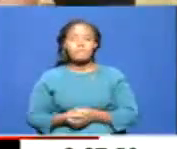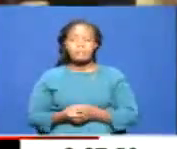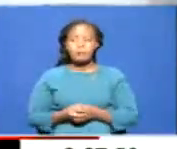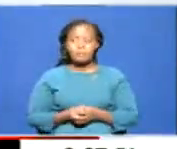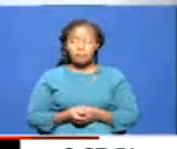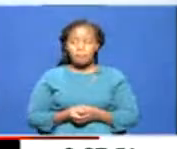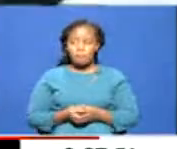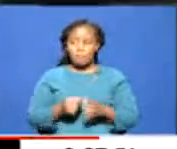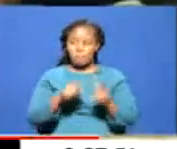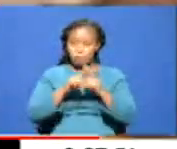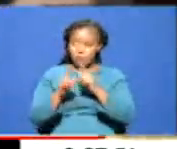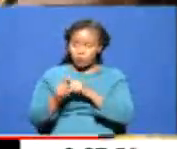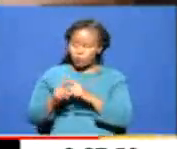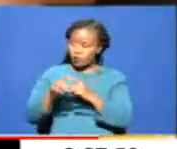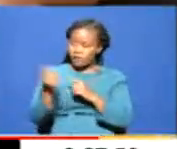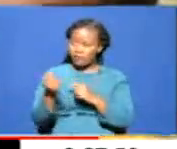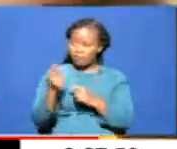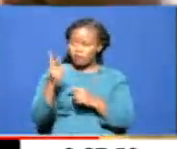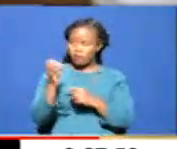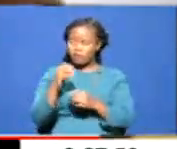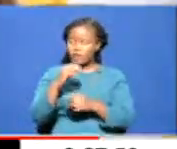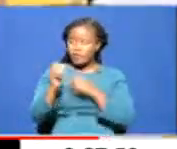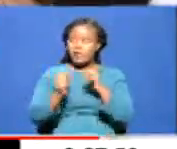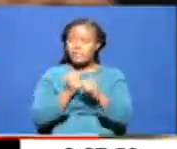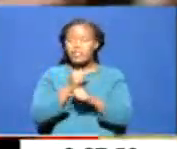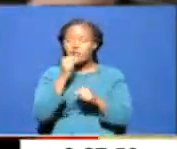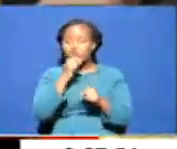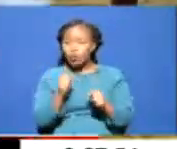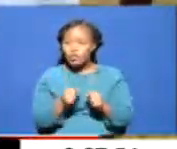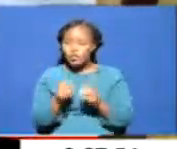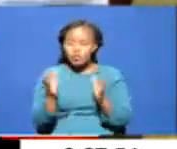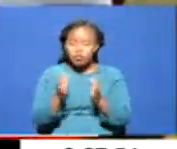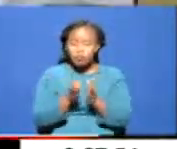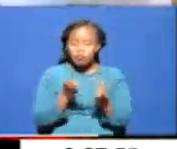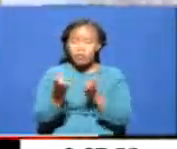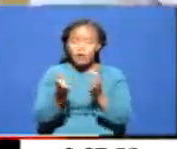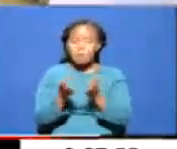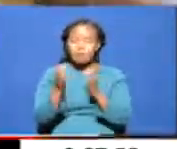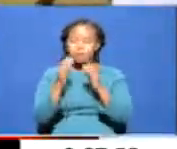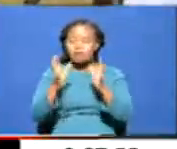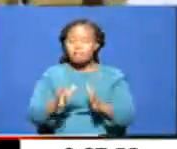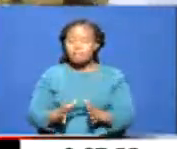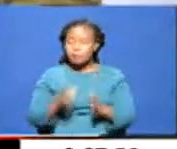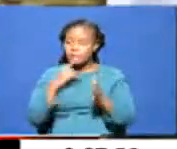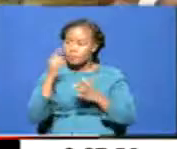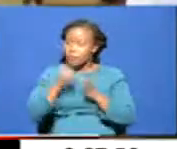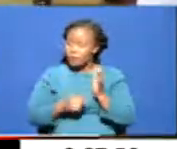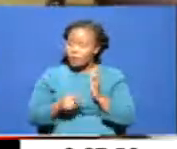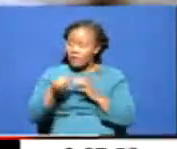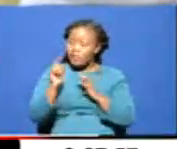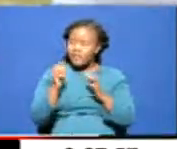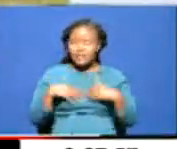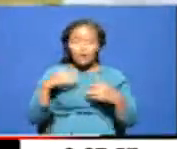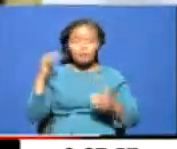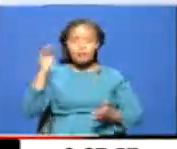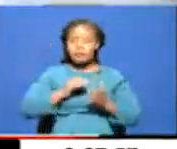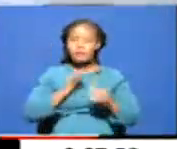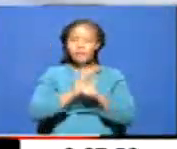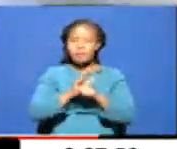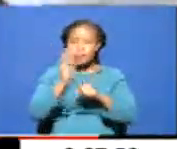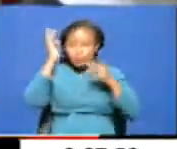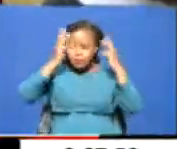Wangu Awero, a 40-year-old small-scale trader, says the campaign has relieved her of the anxiety, especially with the economic